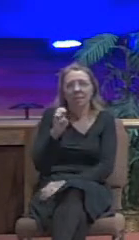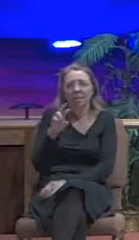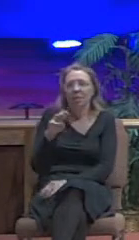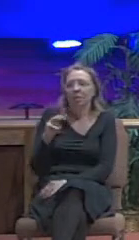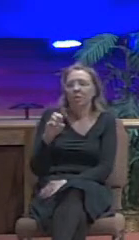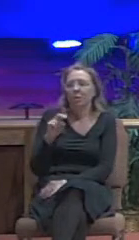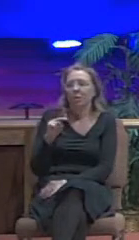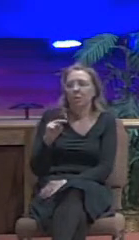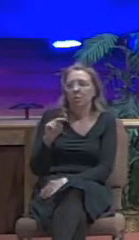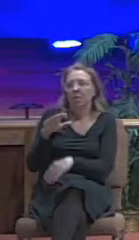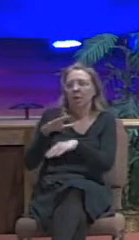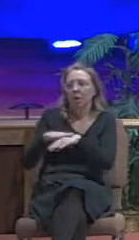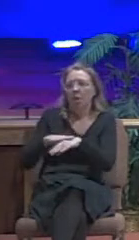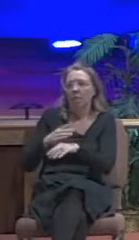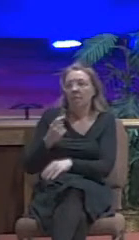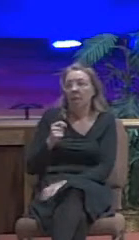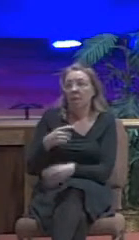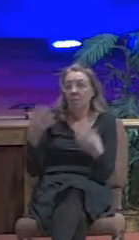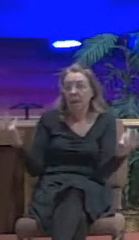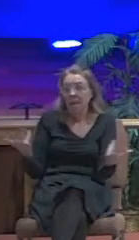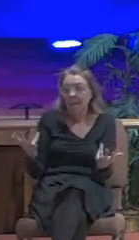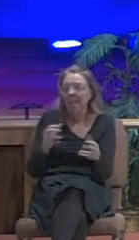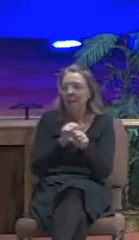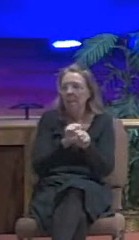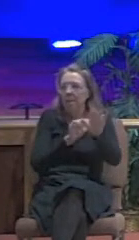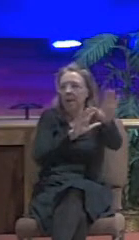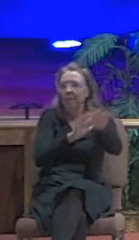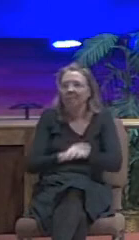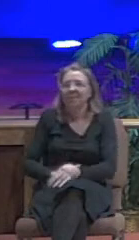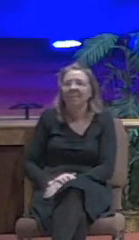Well, good. Sunday school's paying off, right?